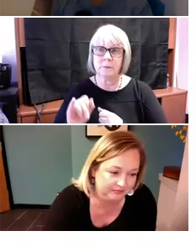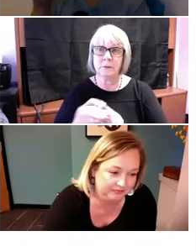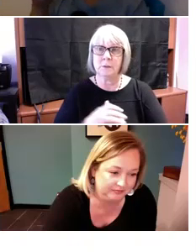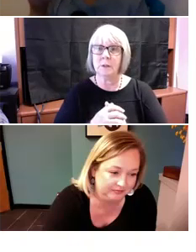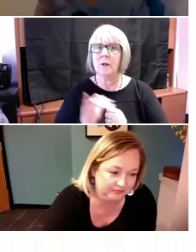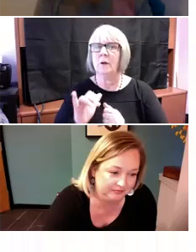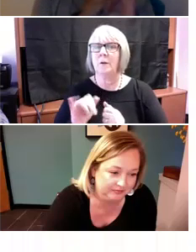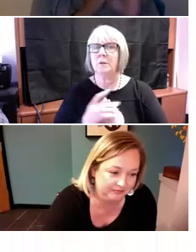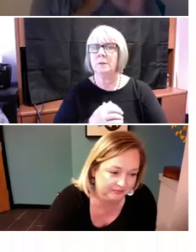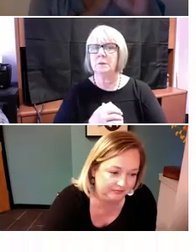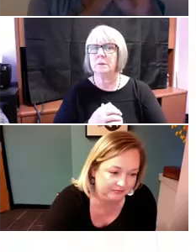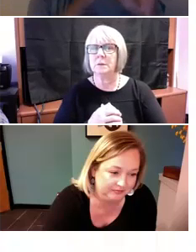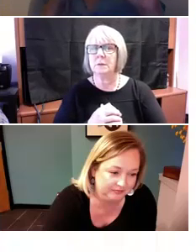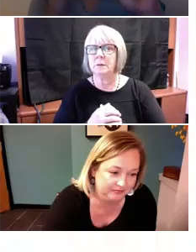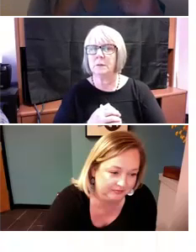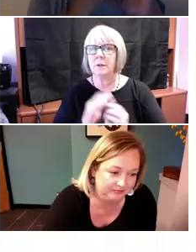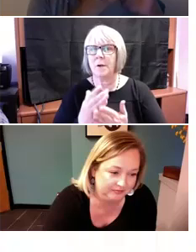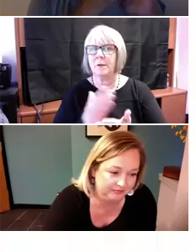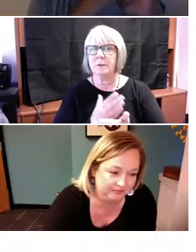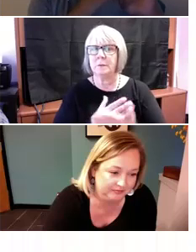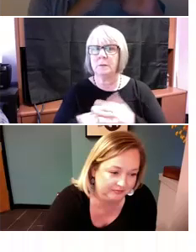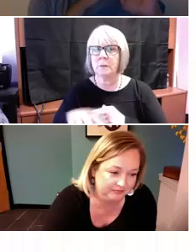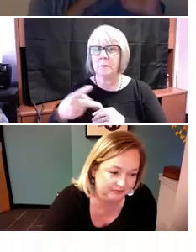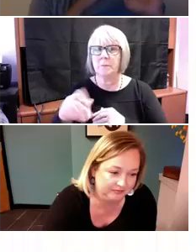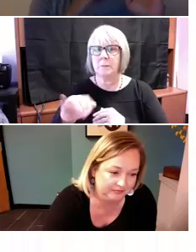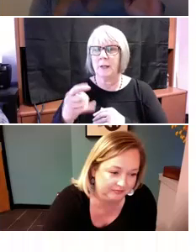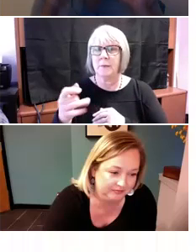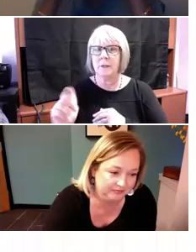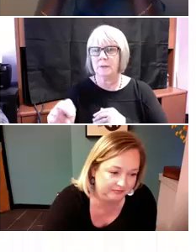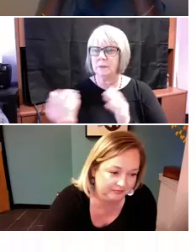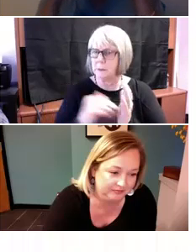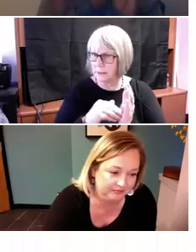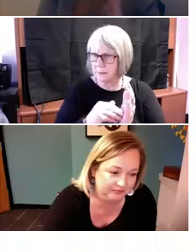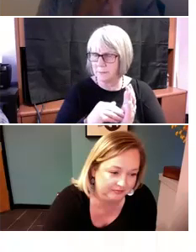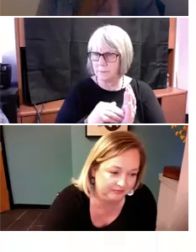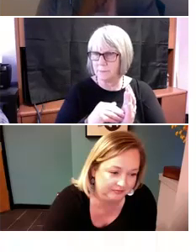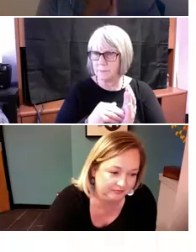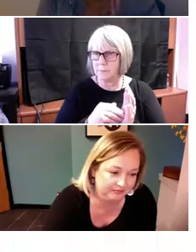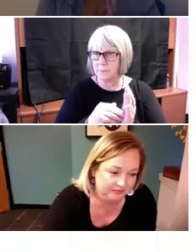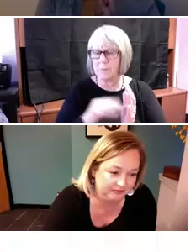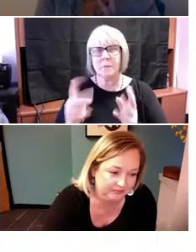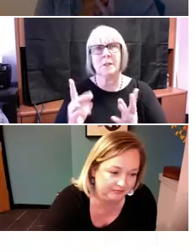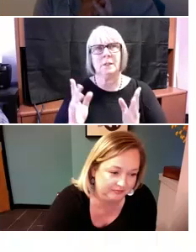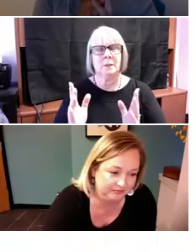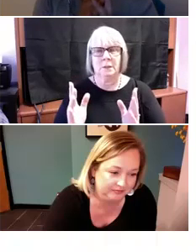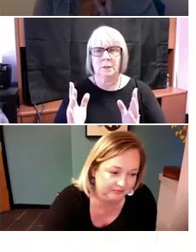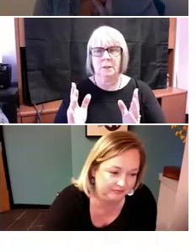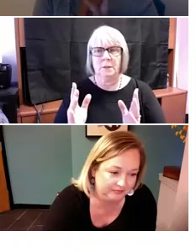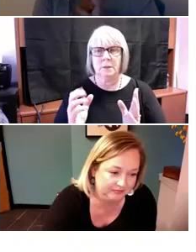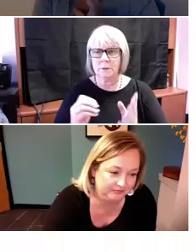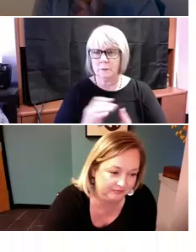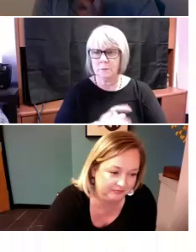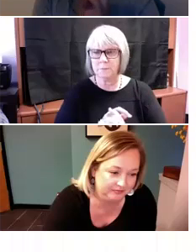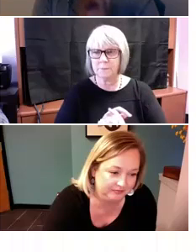Oh, okay. So lists in Python are again, okay, so